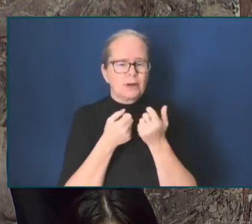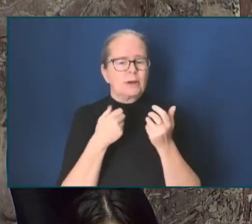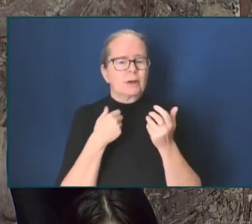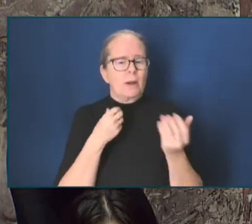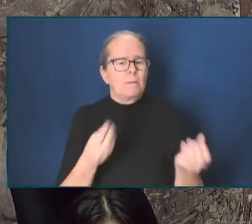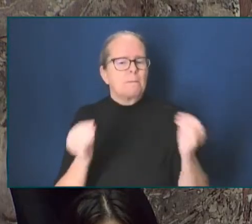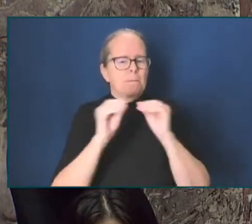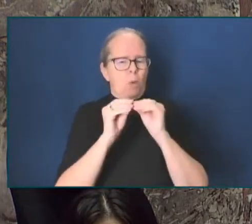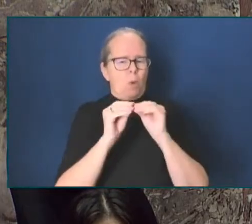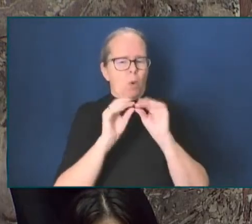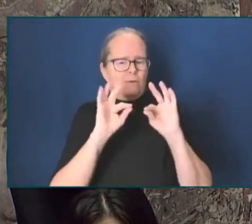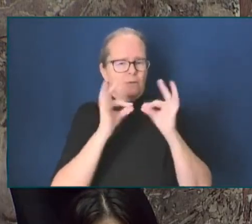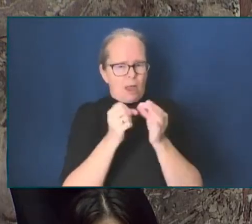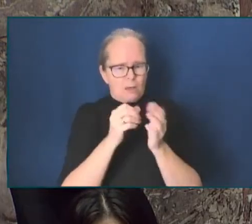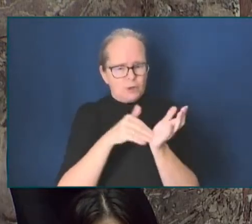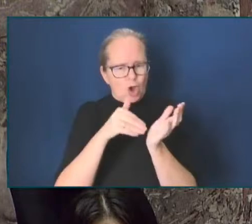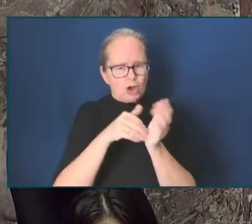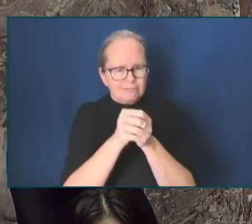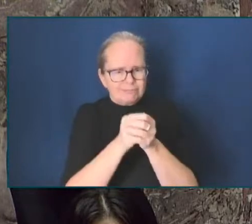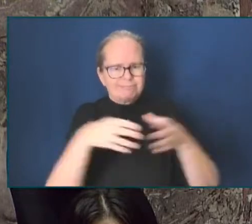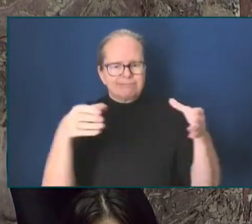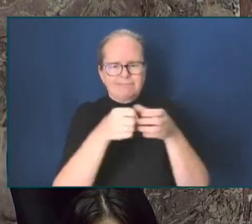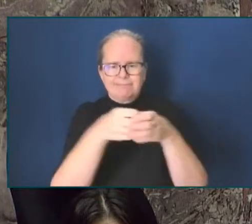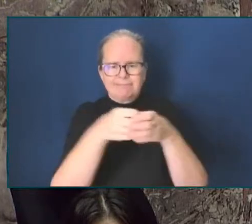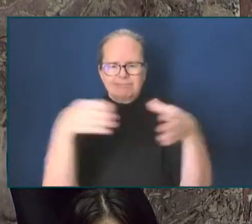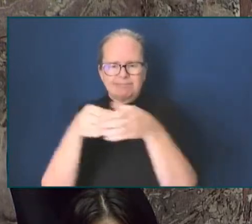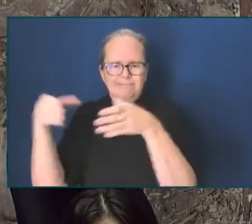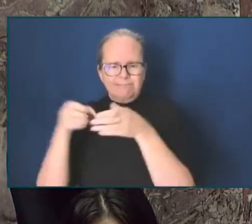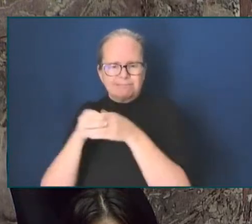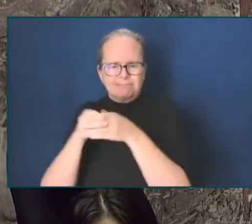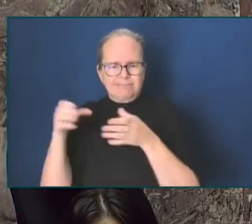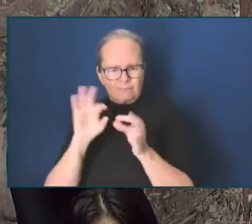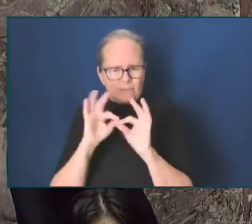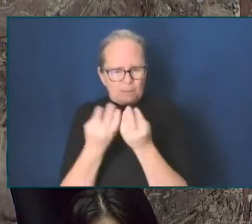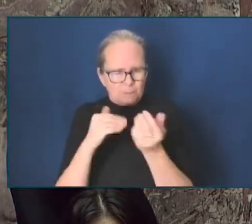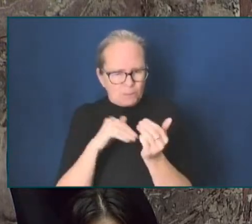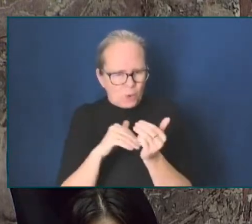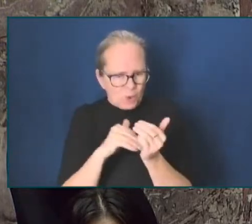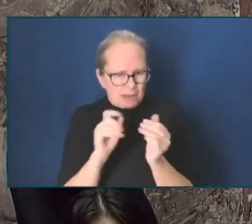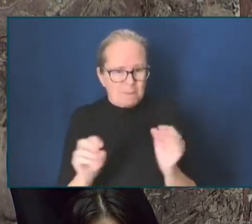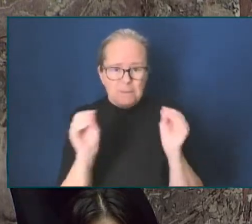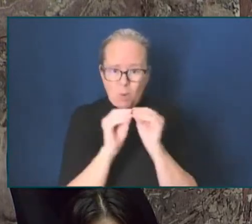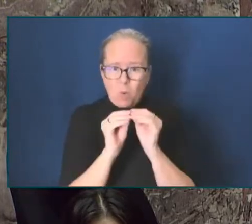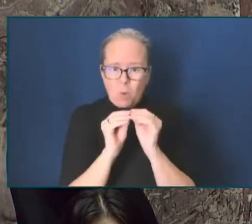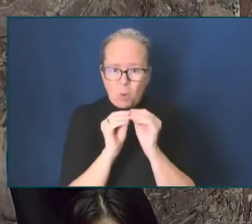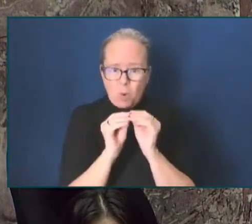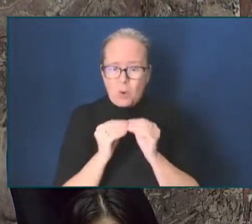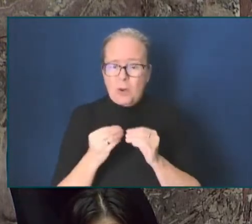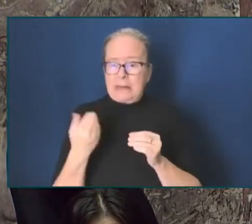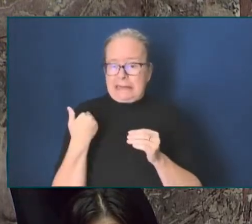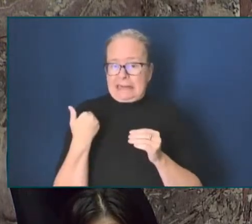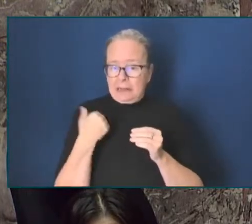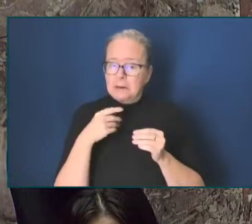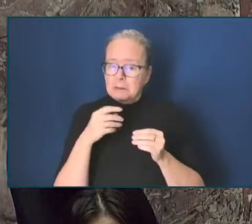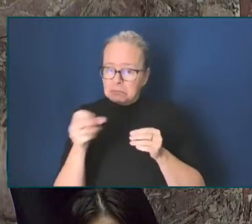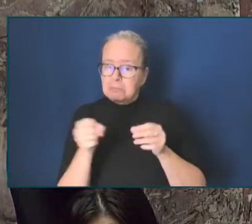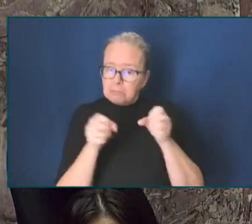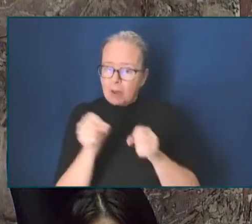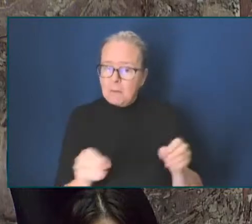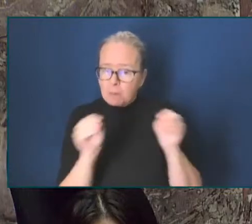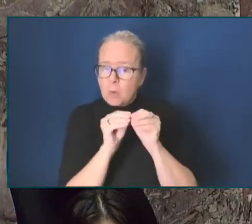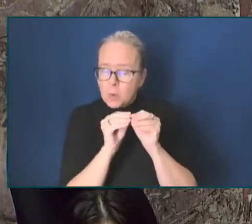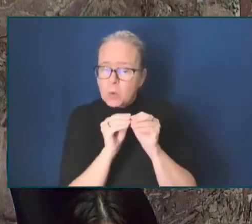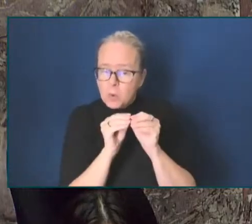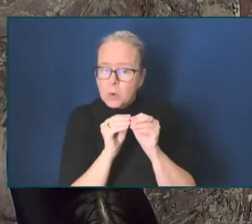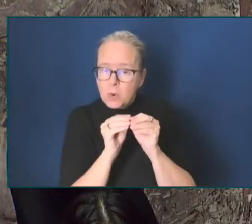largely, has picked up again now. And so we have to take action to address that, to transform the system. We have